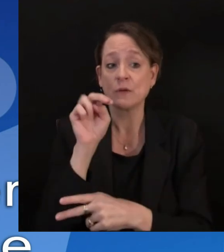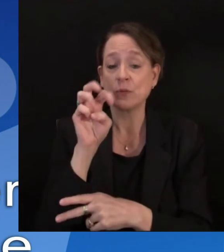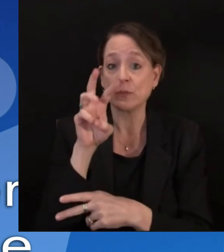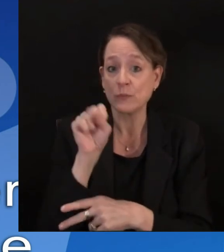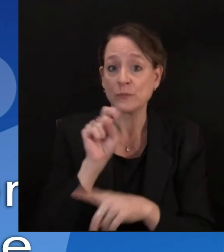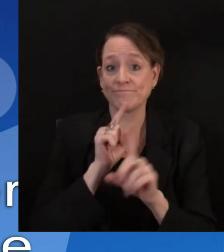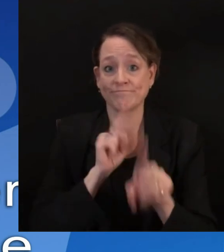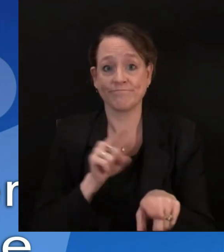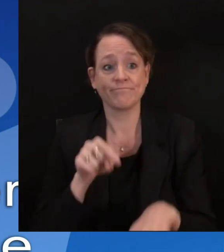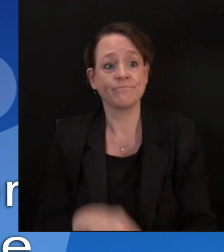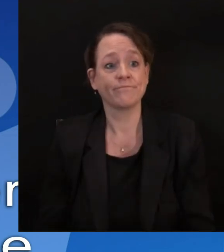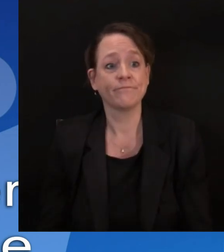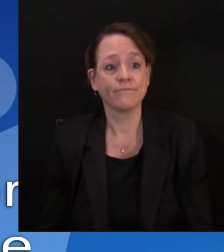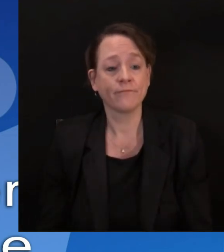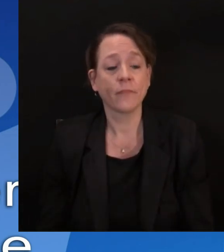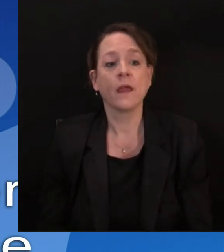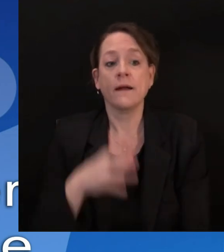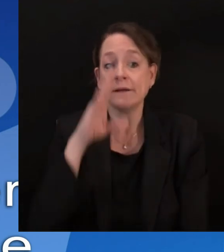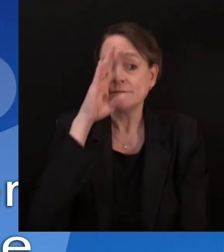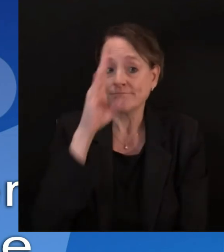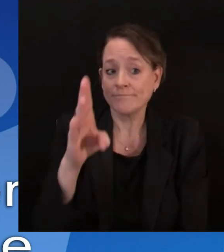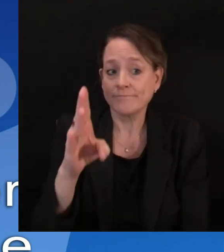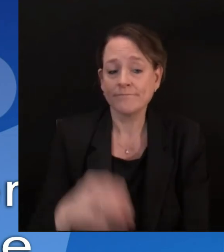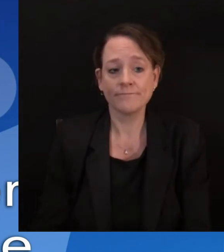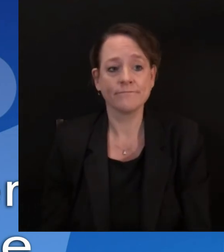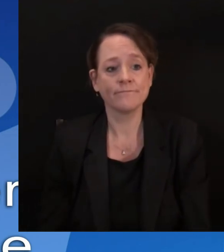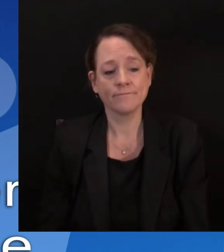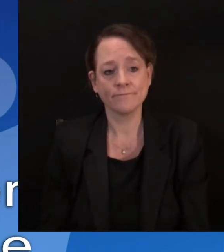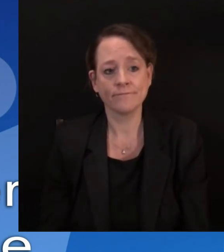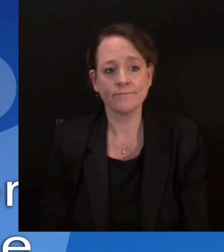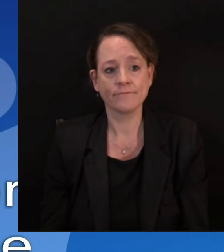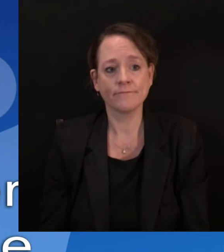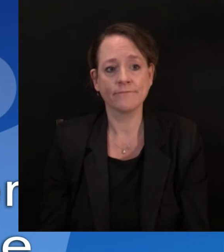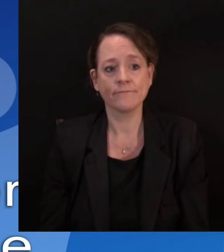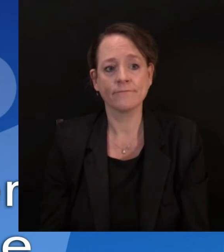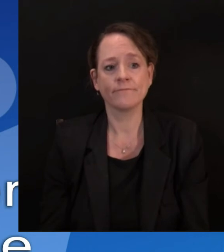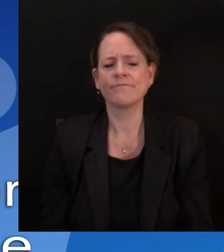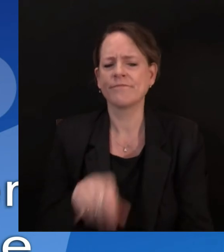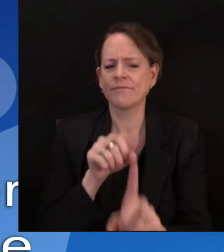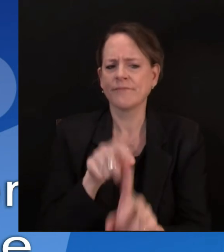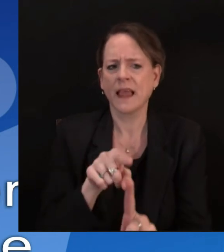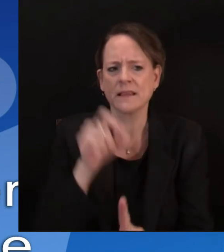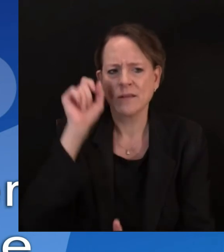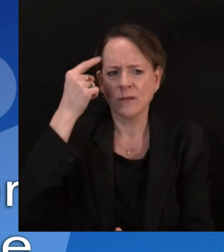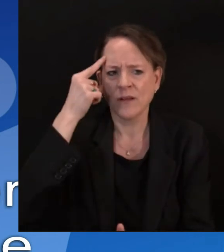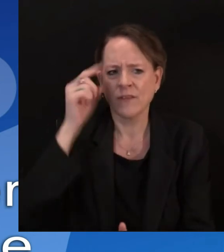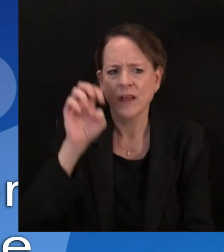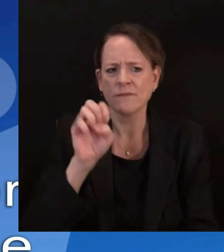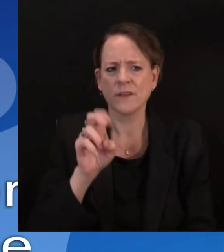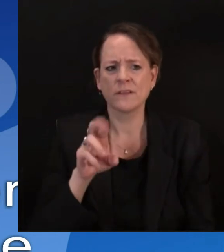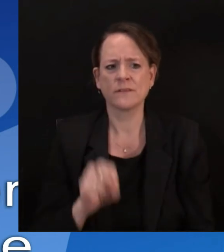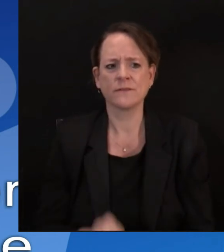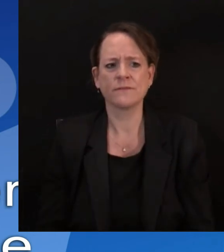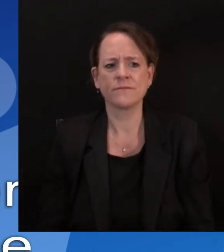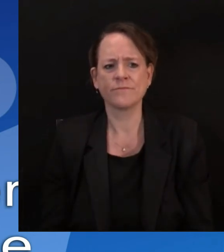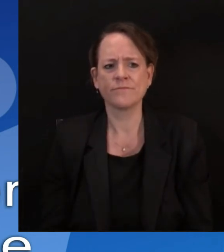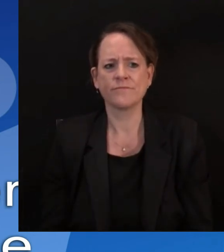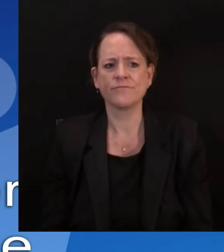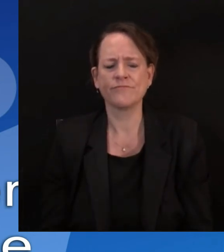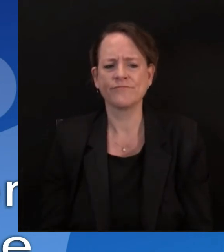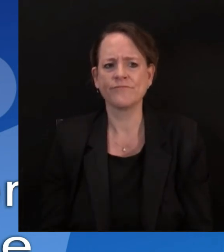Hi, thanks for holding this. Just was wondering, Governor, the federal COVID-19 legislation doesn't provide aid to state and local